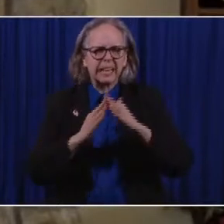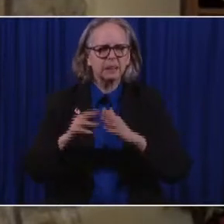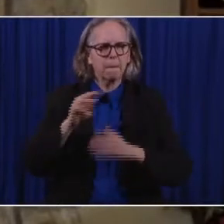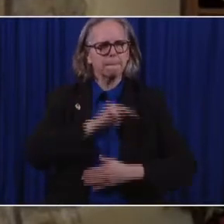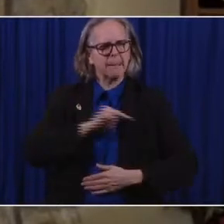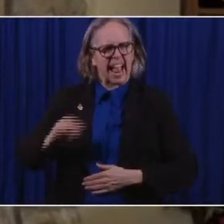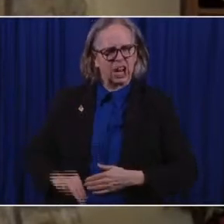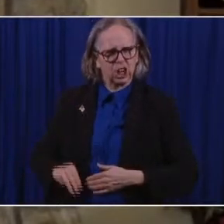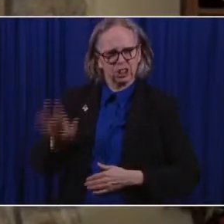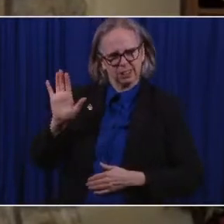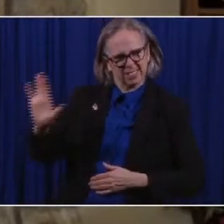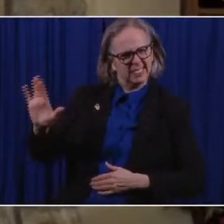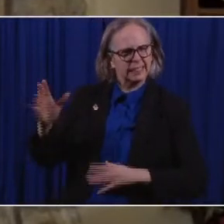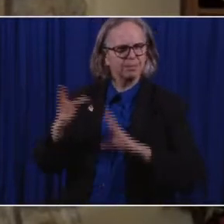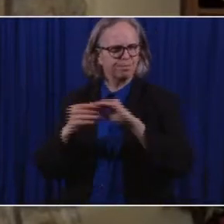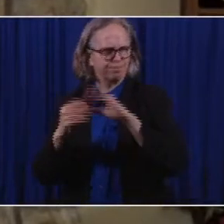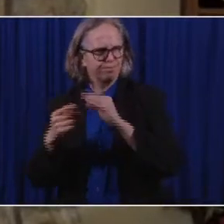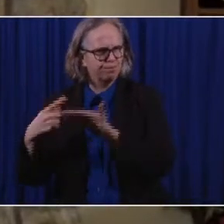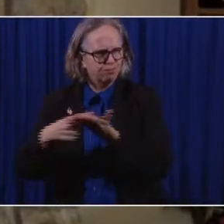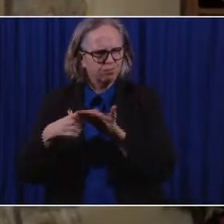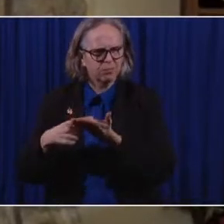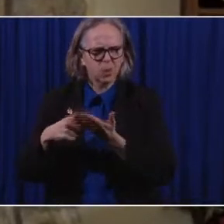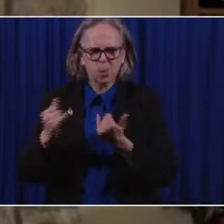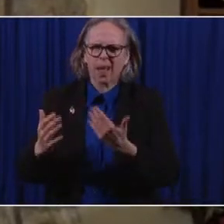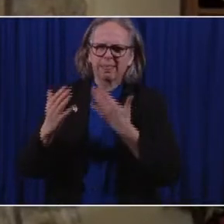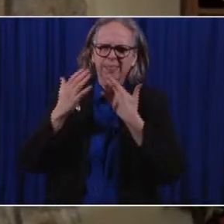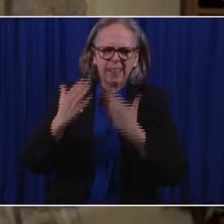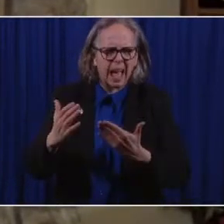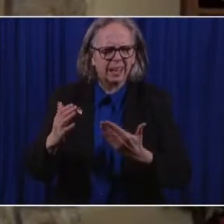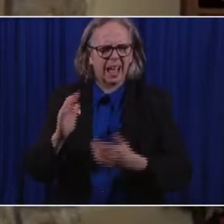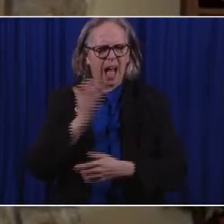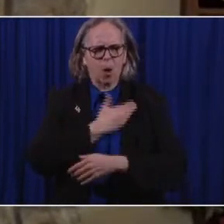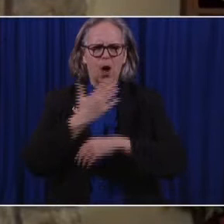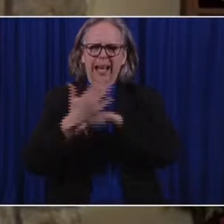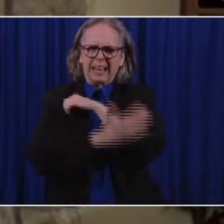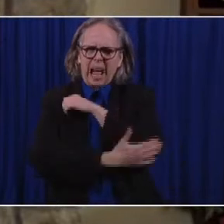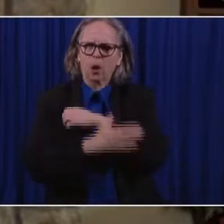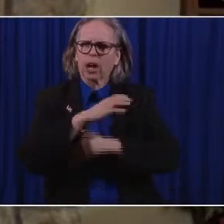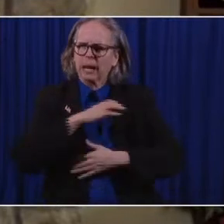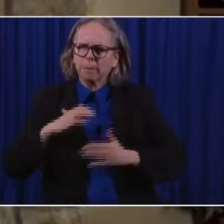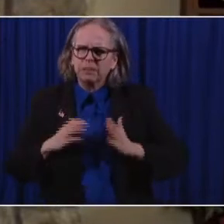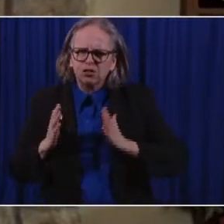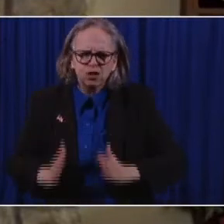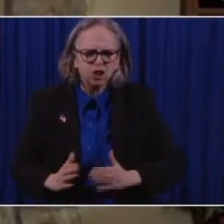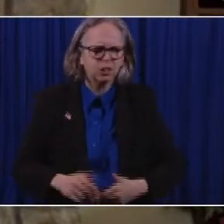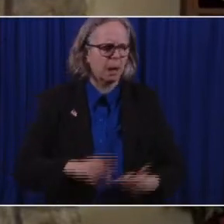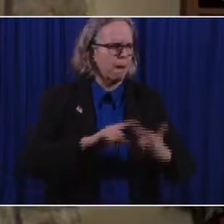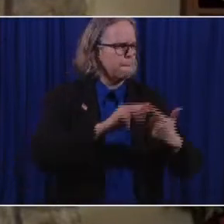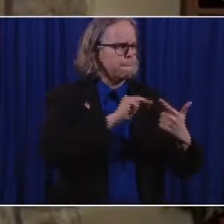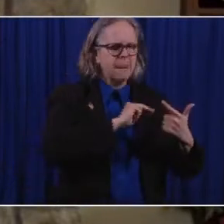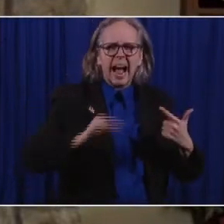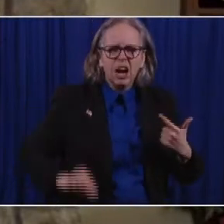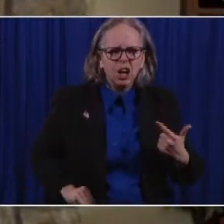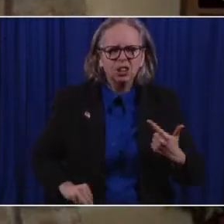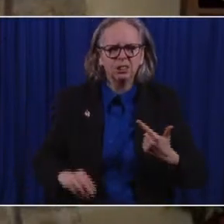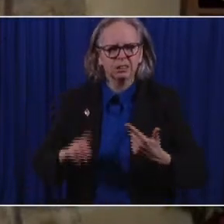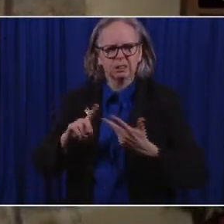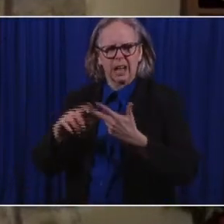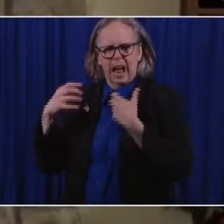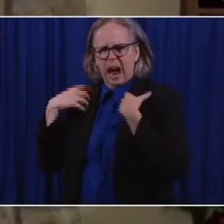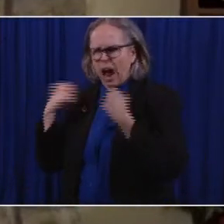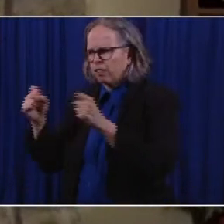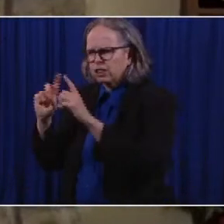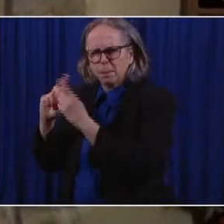to thank our county commissioners, to thank our mayors, to thank our health departments, the health commissioners. They